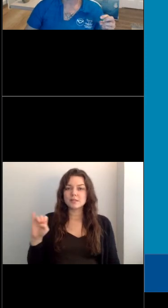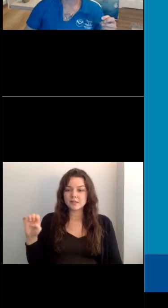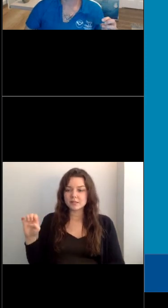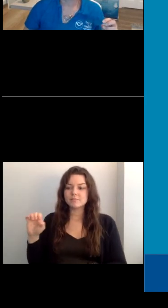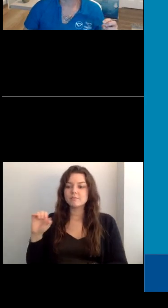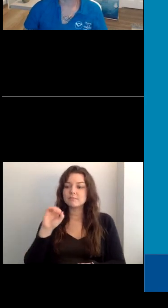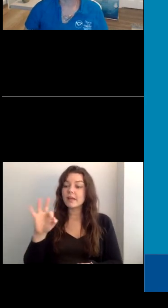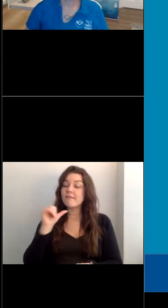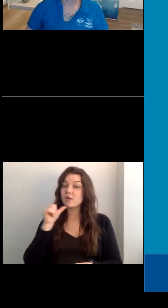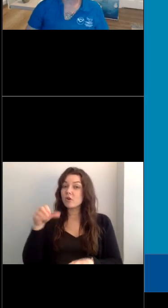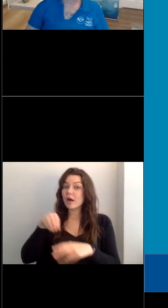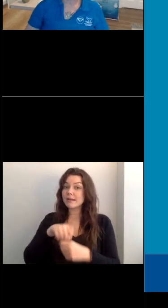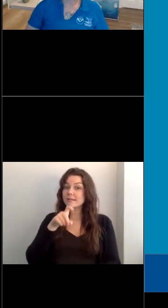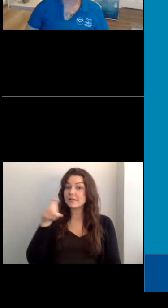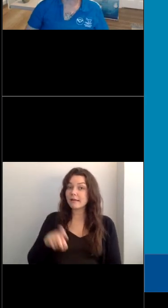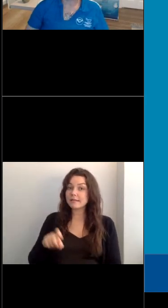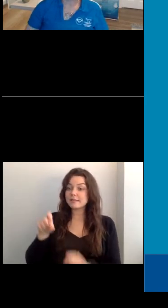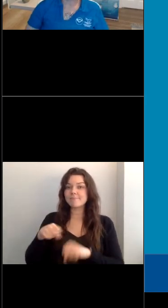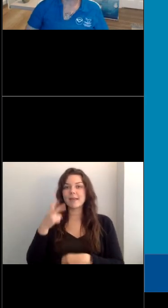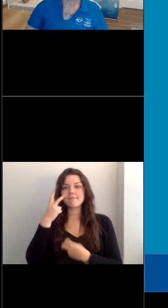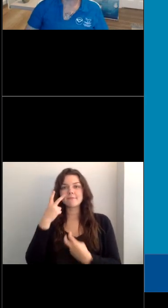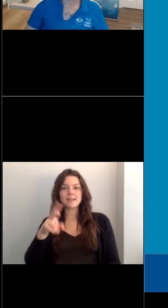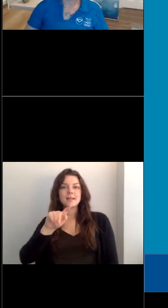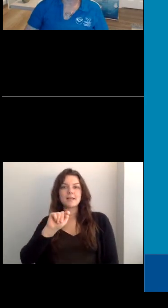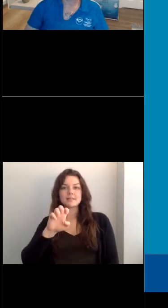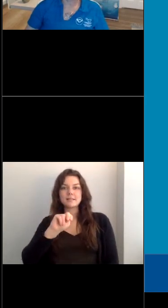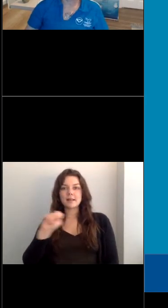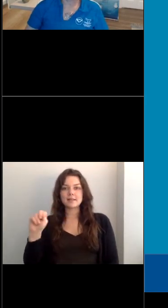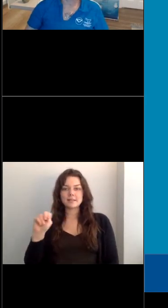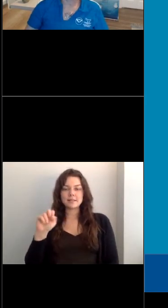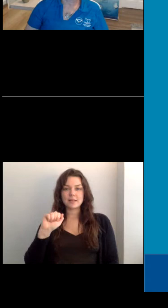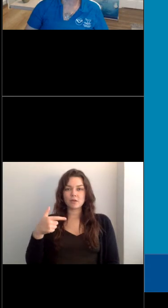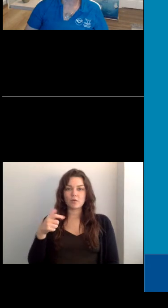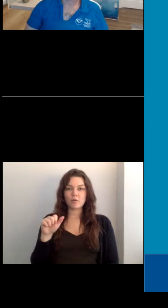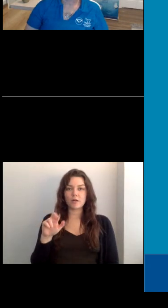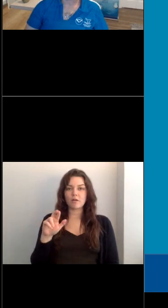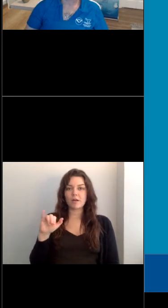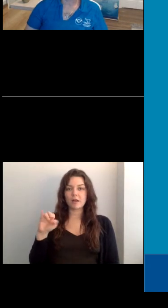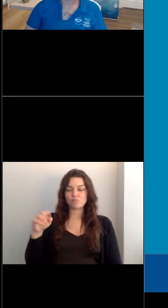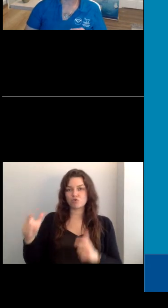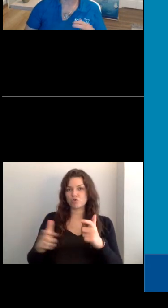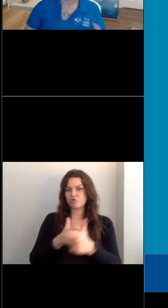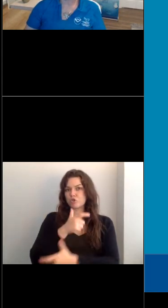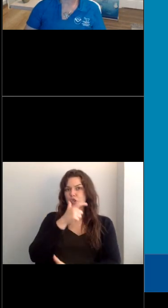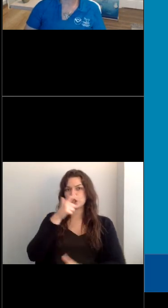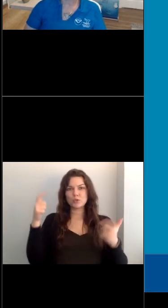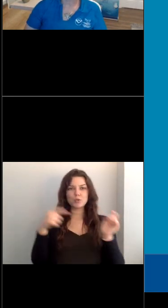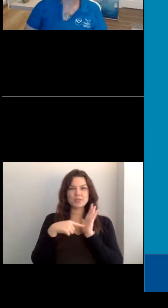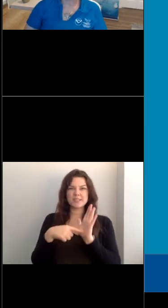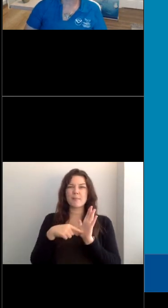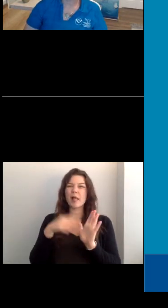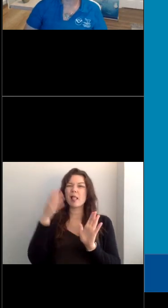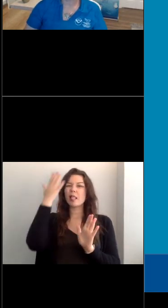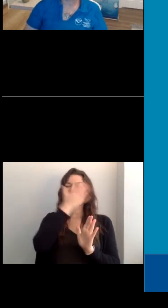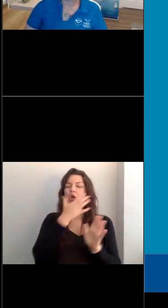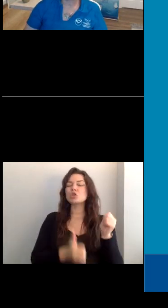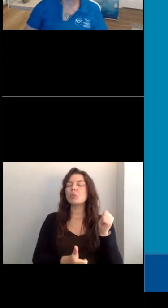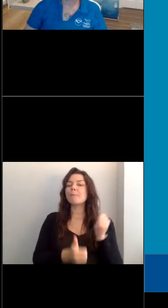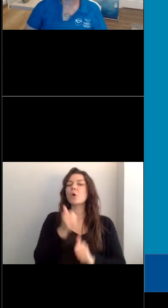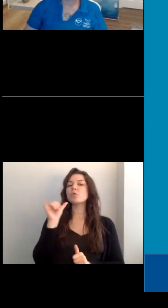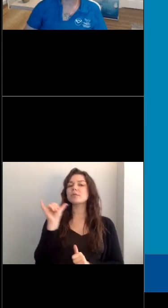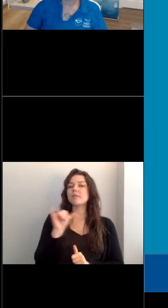Aquarium. That has the largest flower garden banks exhibit. It's a huge, enormous exhibit that probably looks the most like the sanctuary of any of